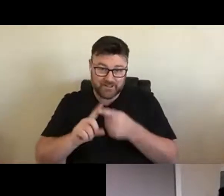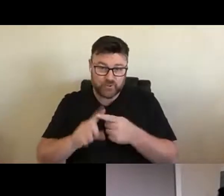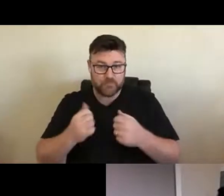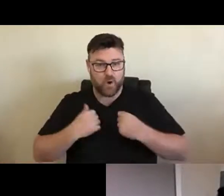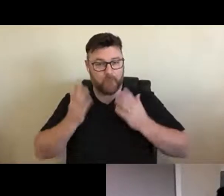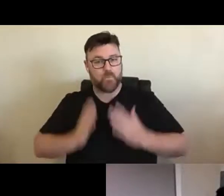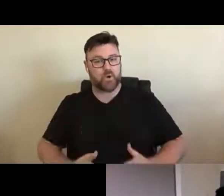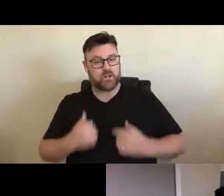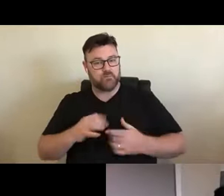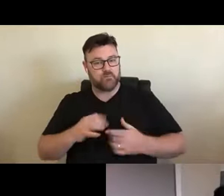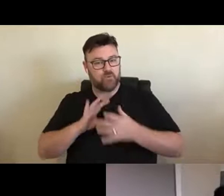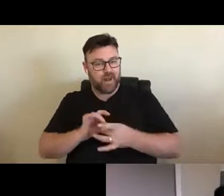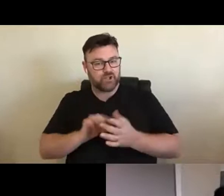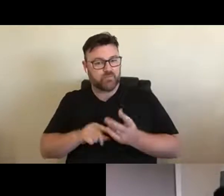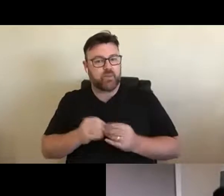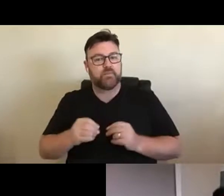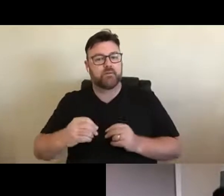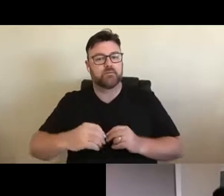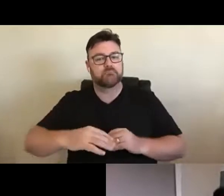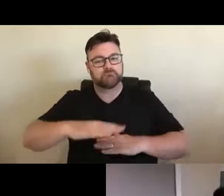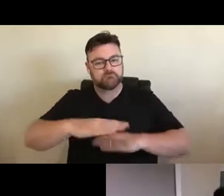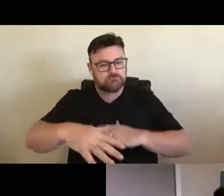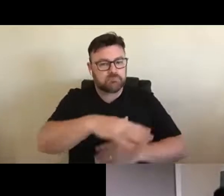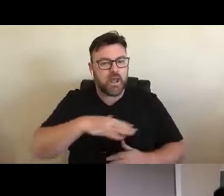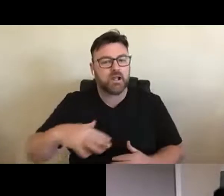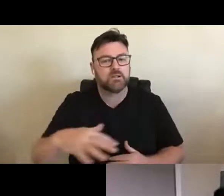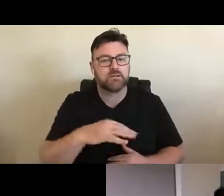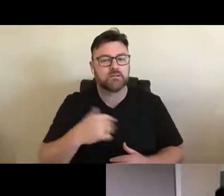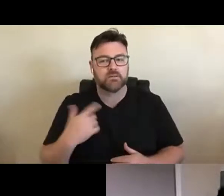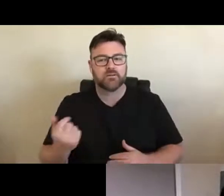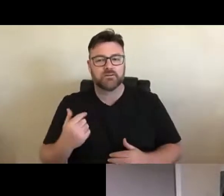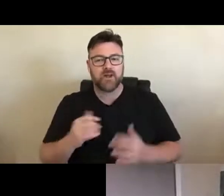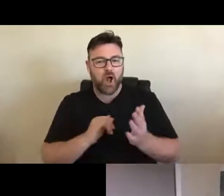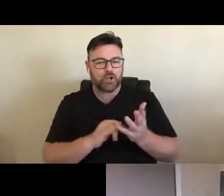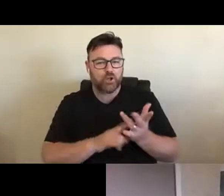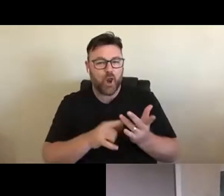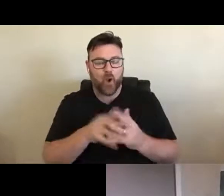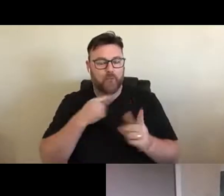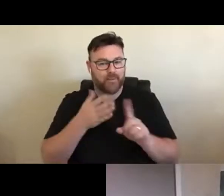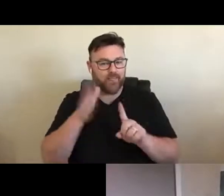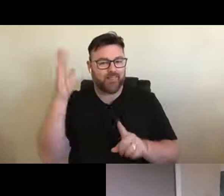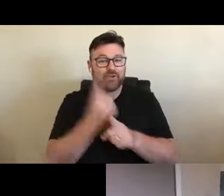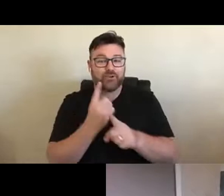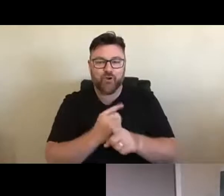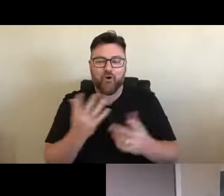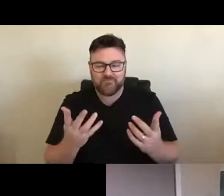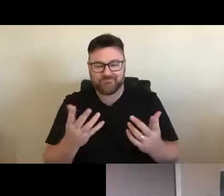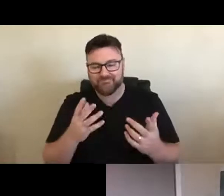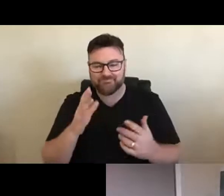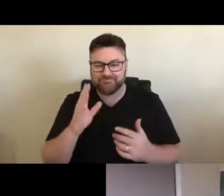with place. So yeah, slowness is really interesting. That's a very rambly beginning to my